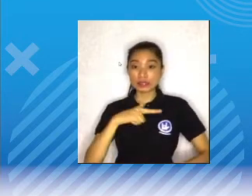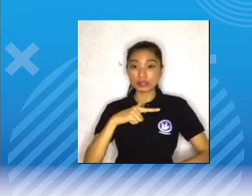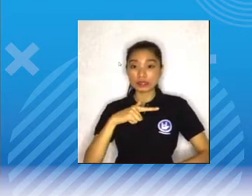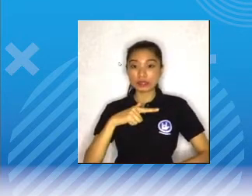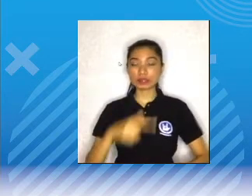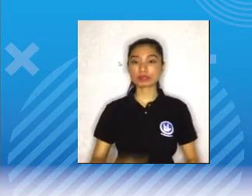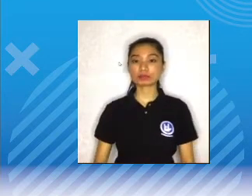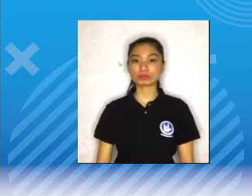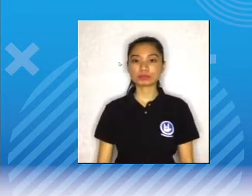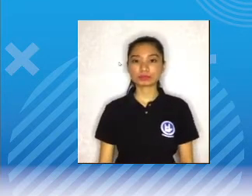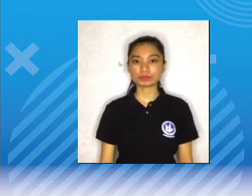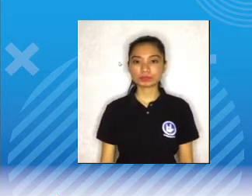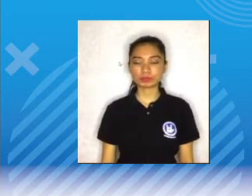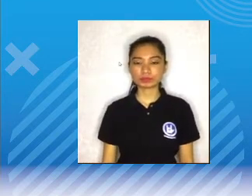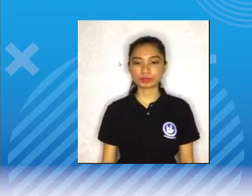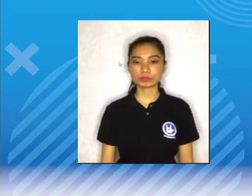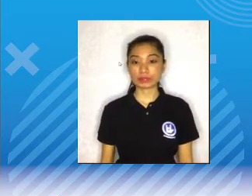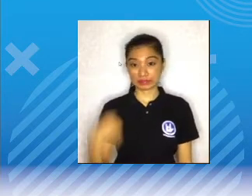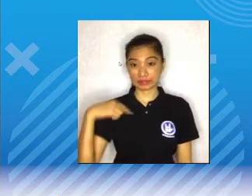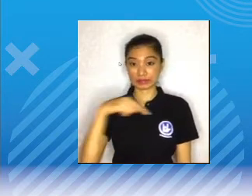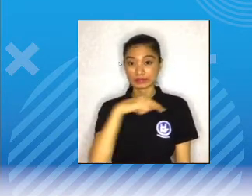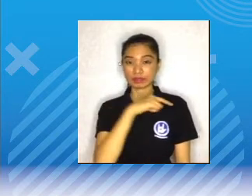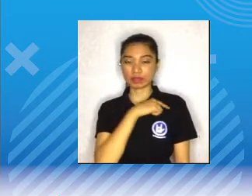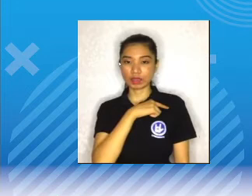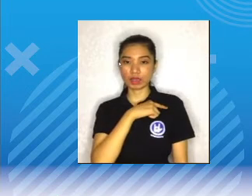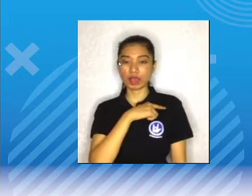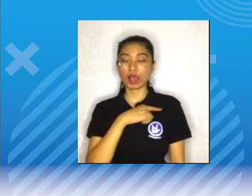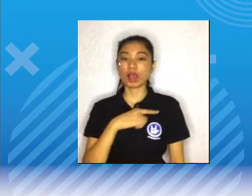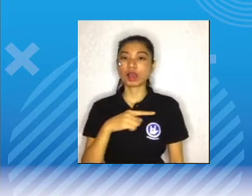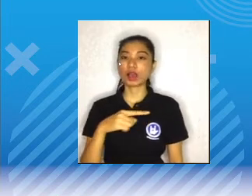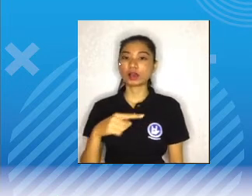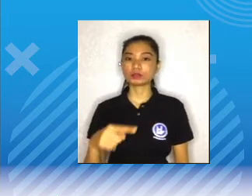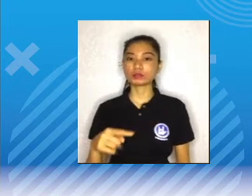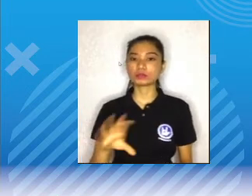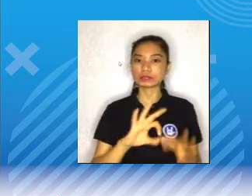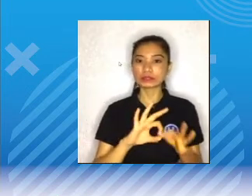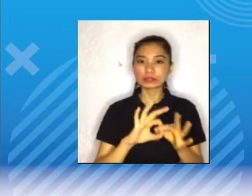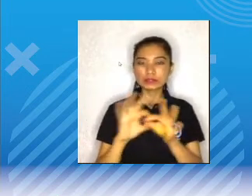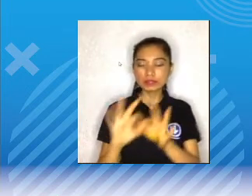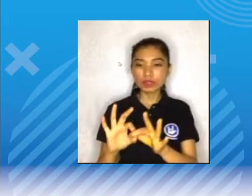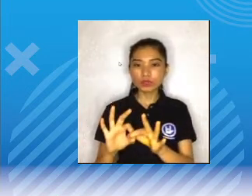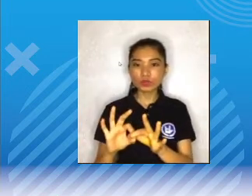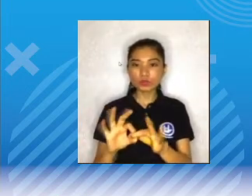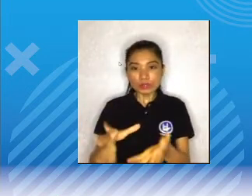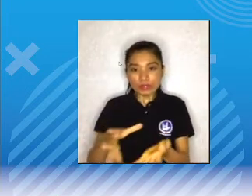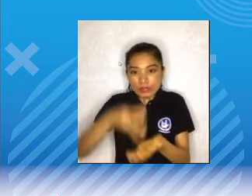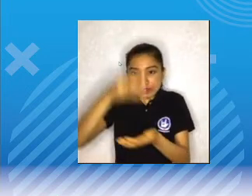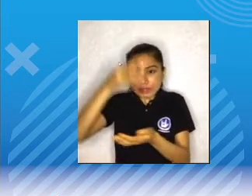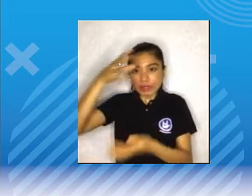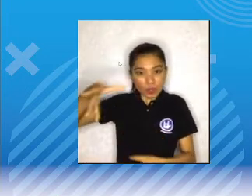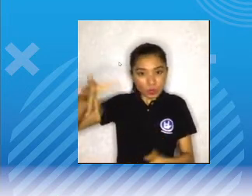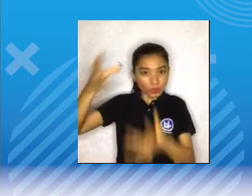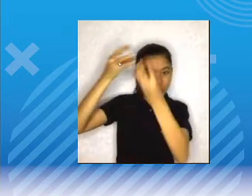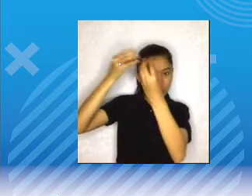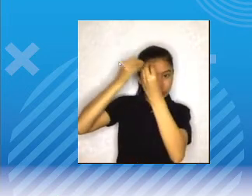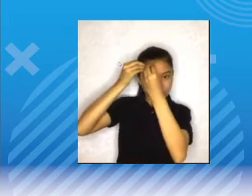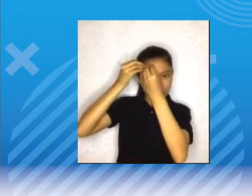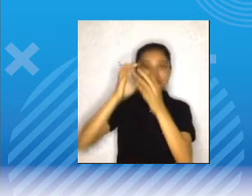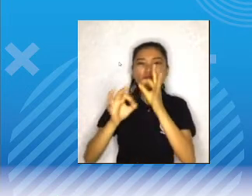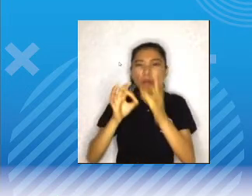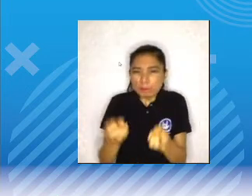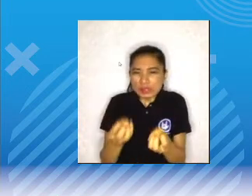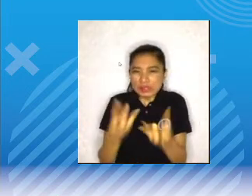are wired to only take in a few information. Kapag sumobrang dami yung